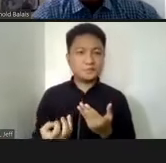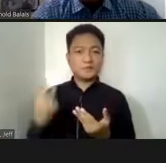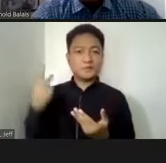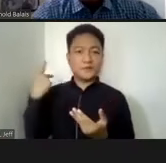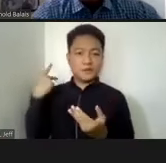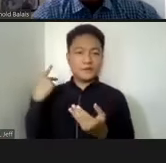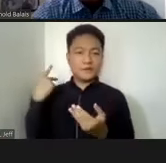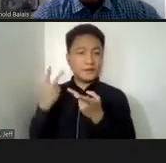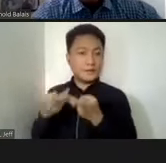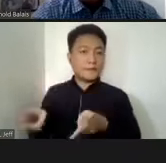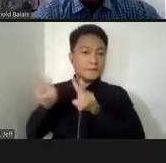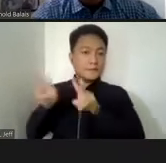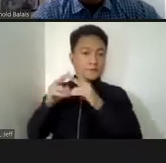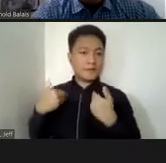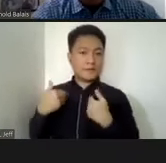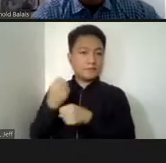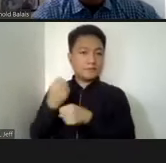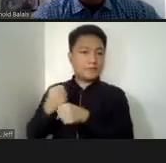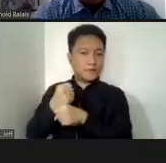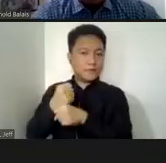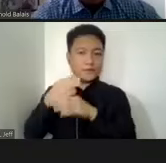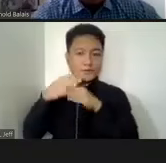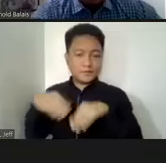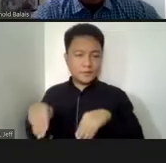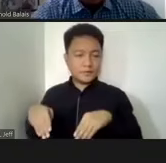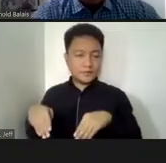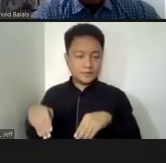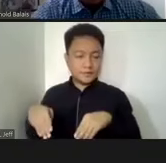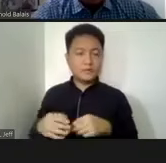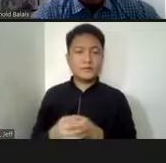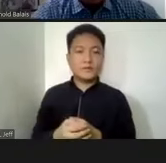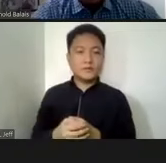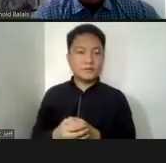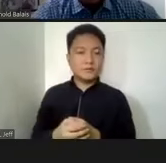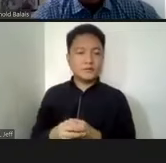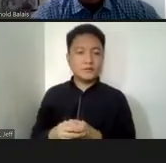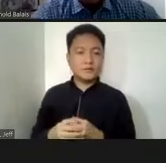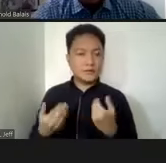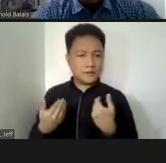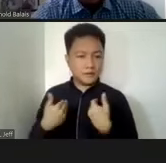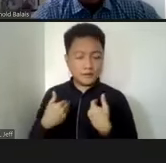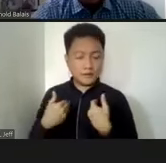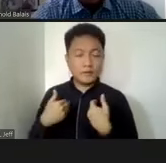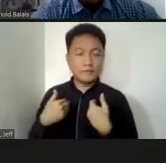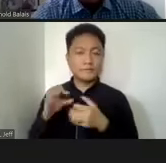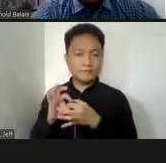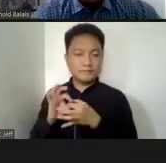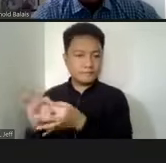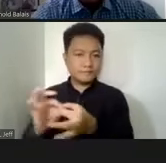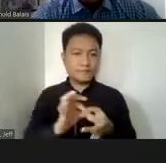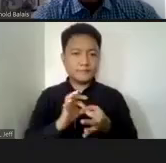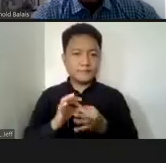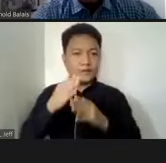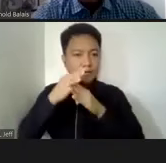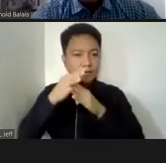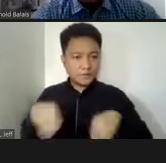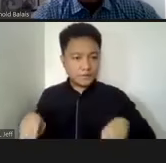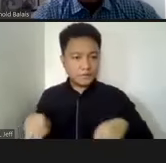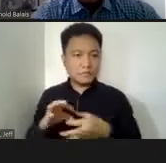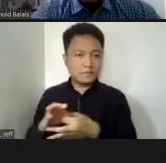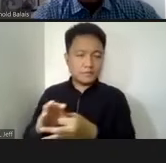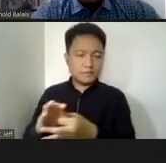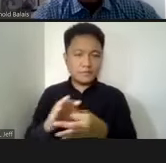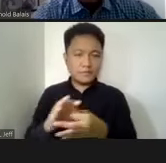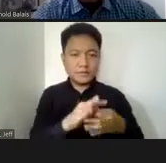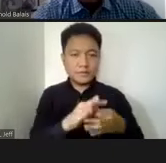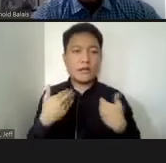harmony. It's the four harmony that I talked about on my slide presentation. Number one is harmony with your